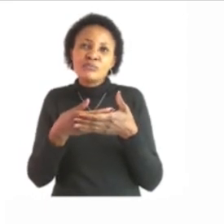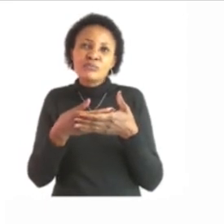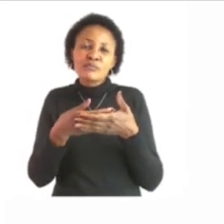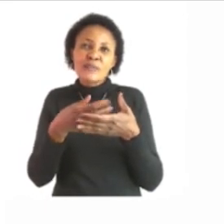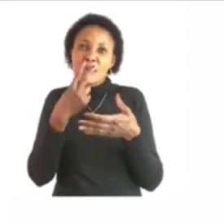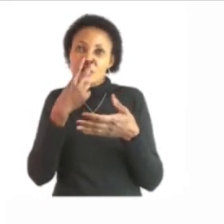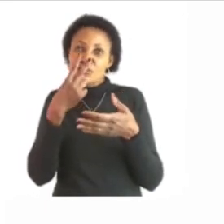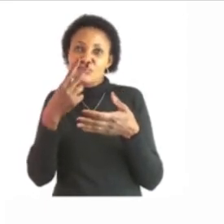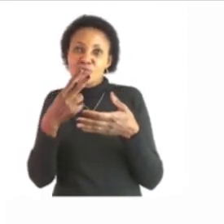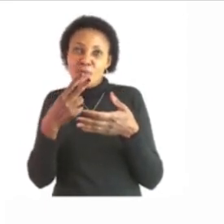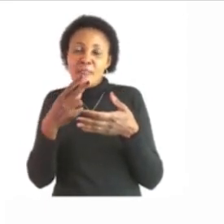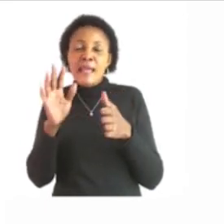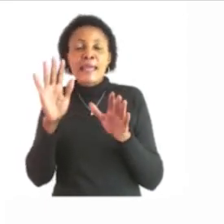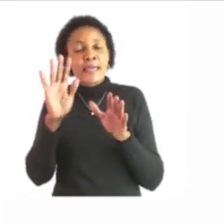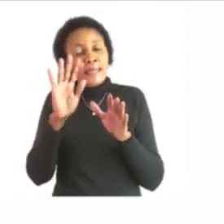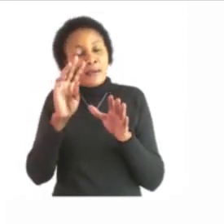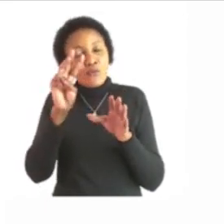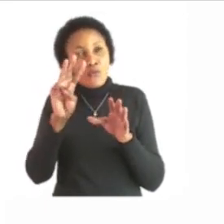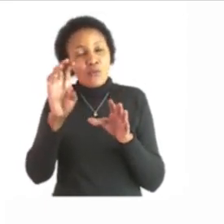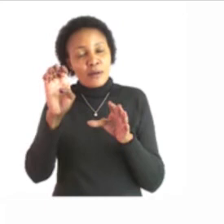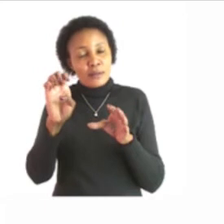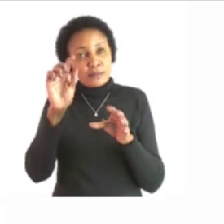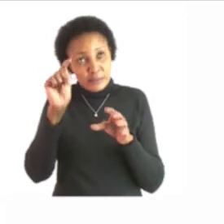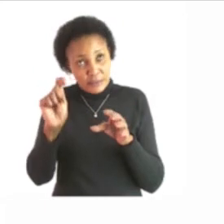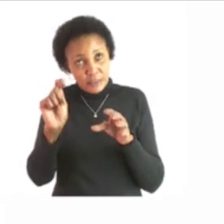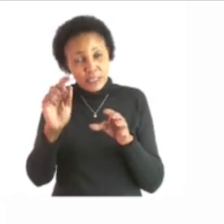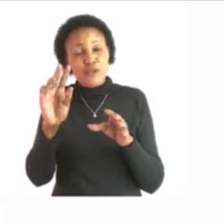word and you color the word wet in.